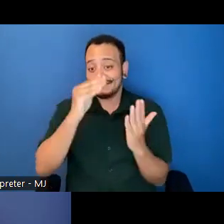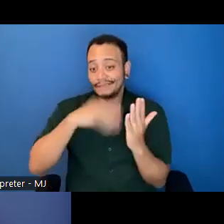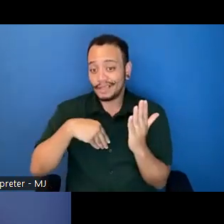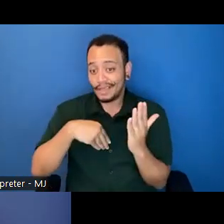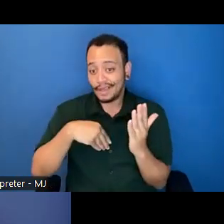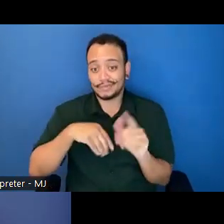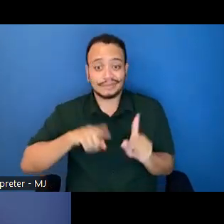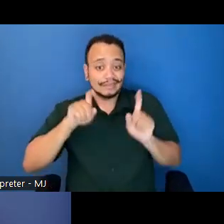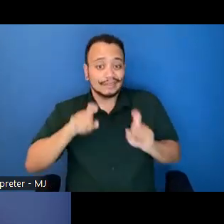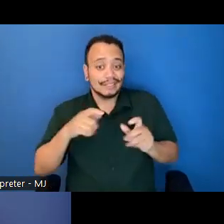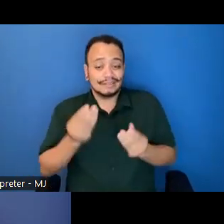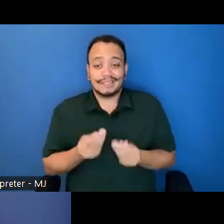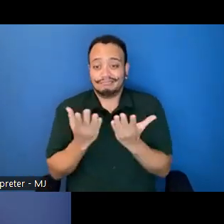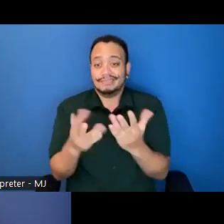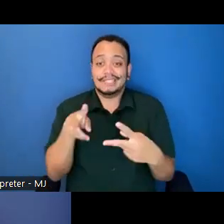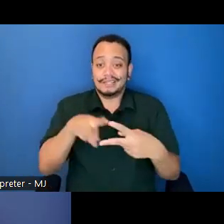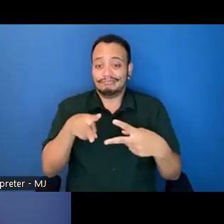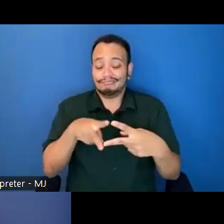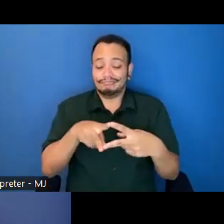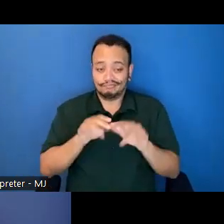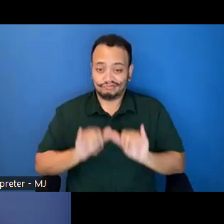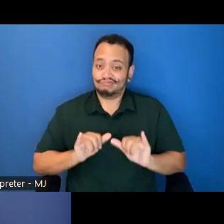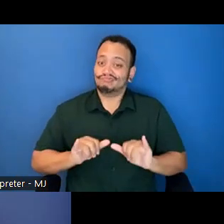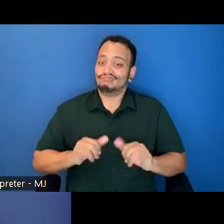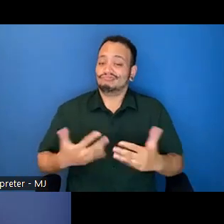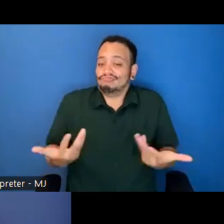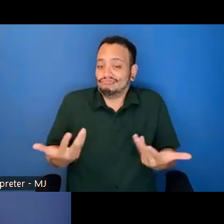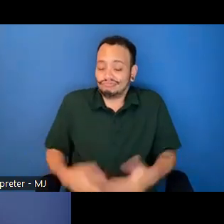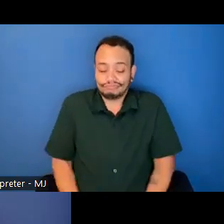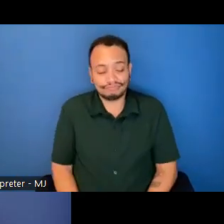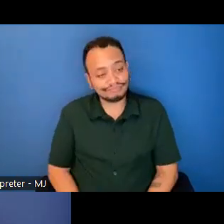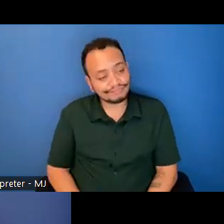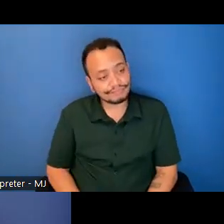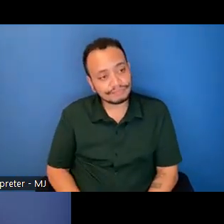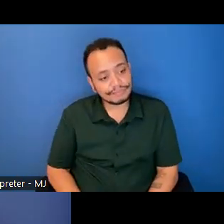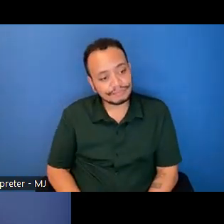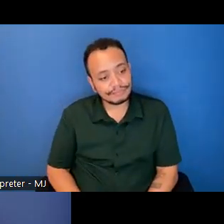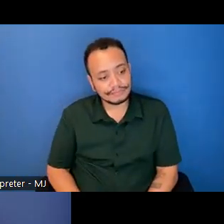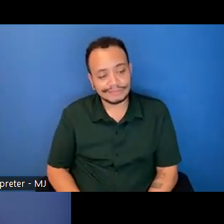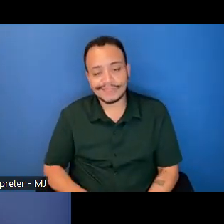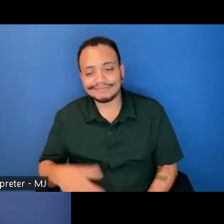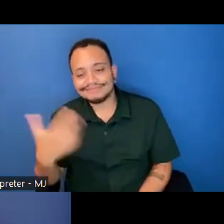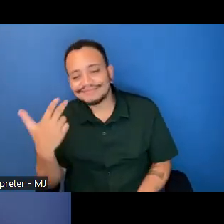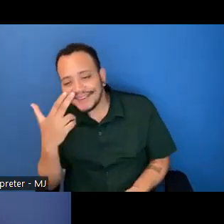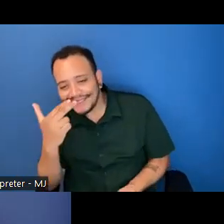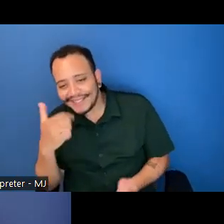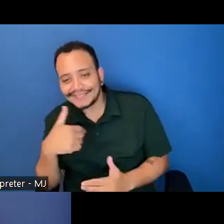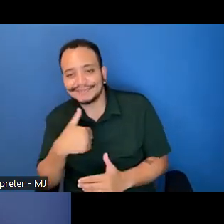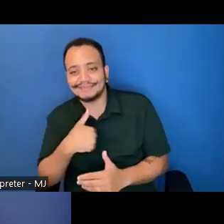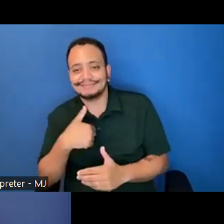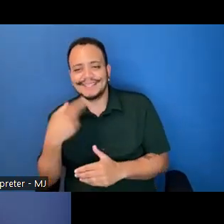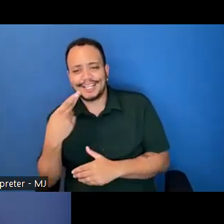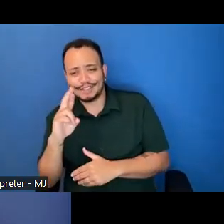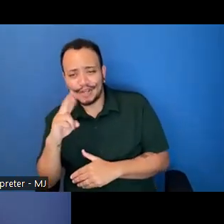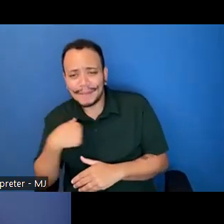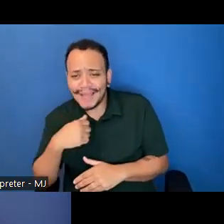two possible career opportunities. One thing, while being in HR, I do not work